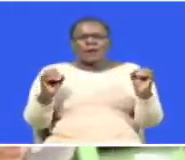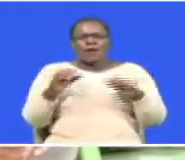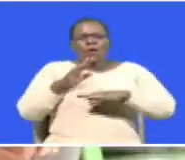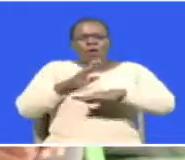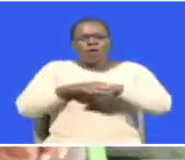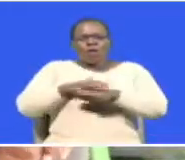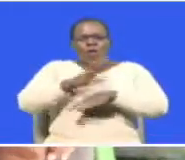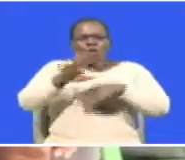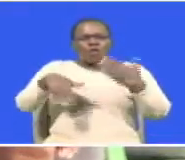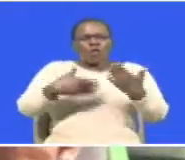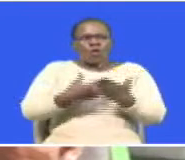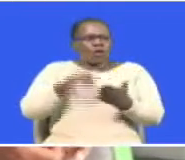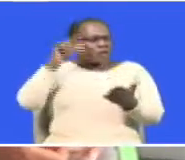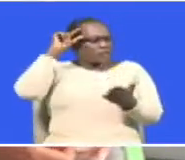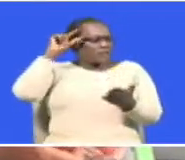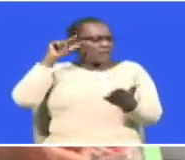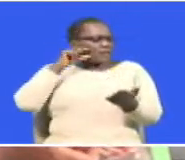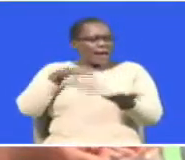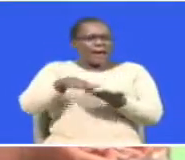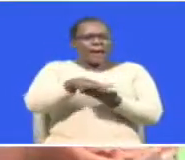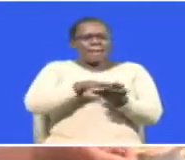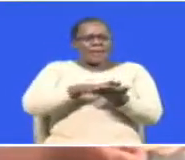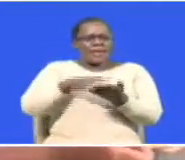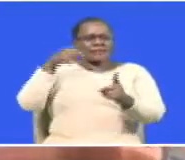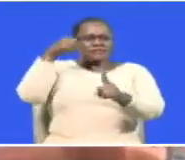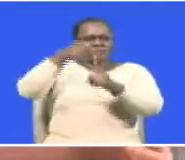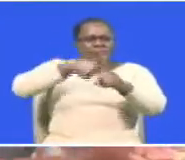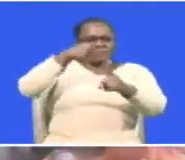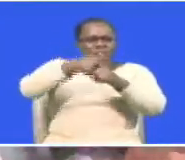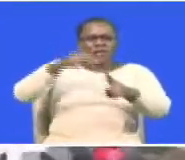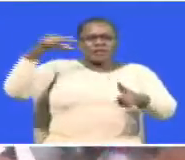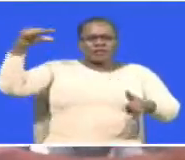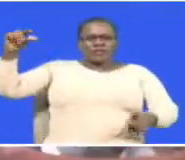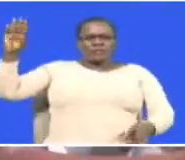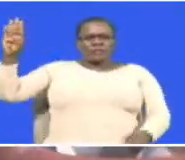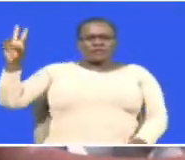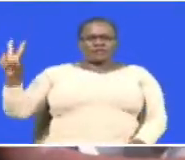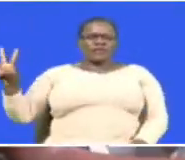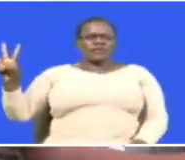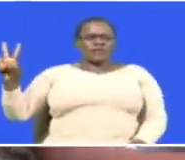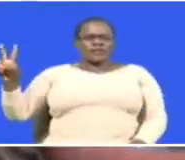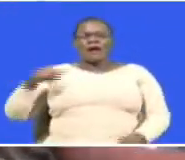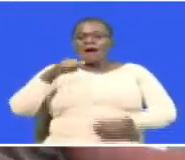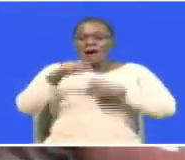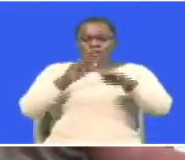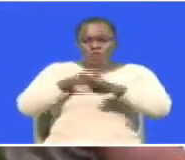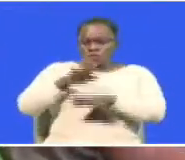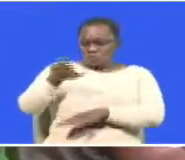on all gender-based violence, we want to take action on you.